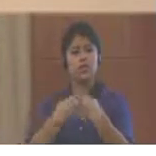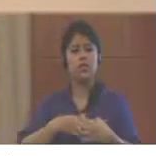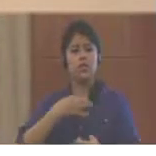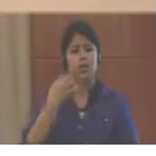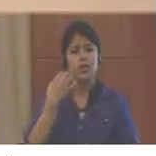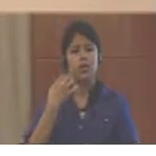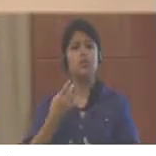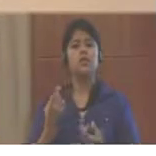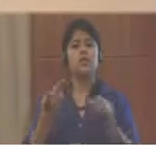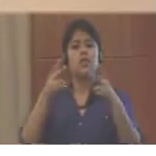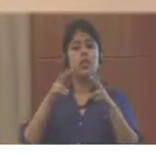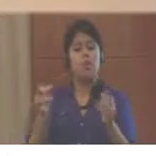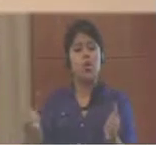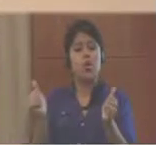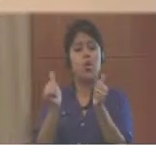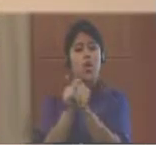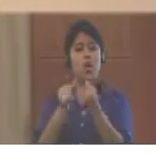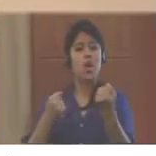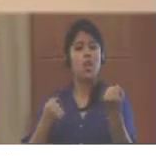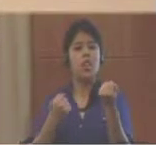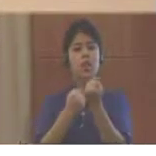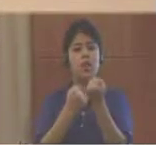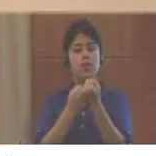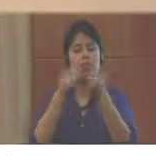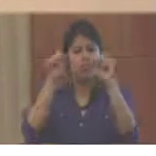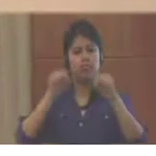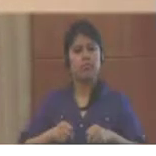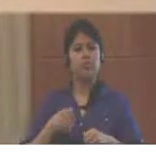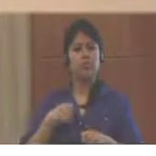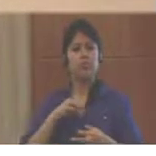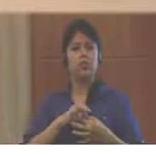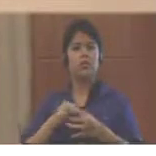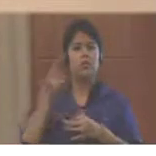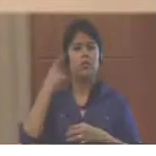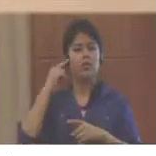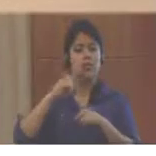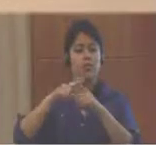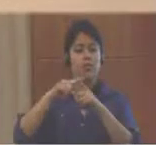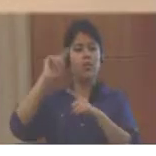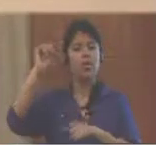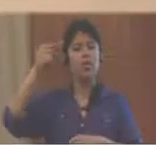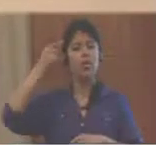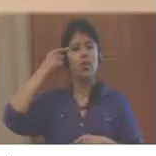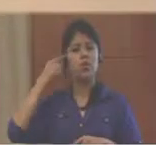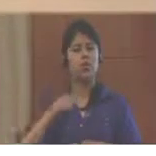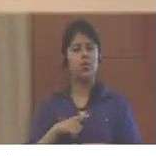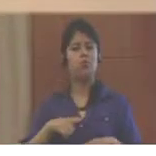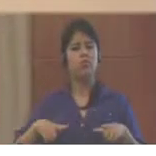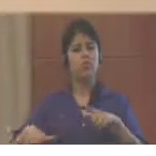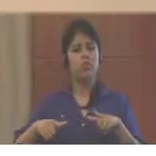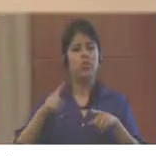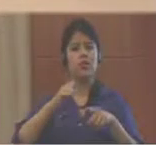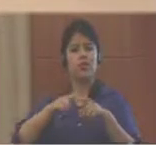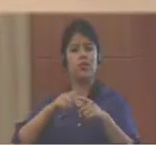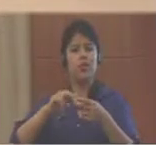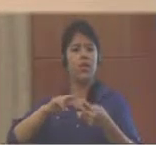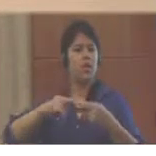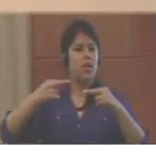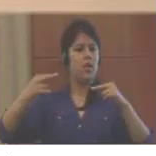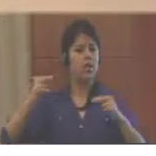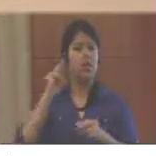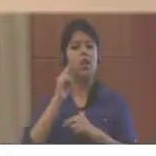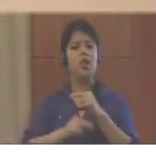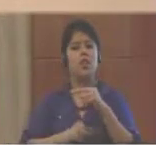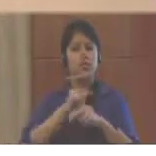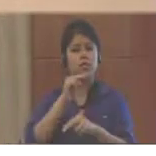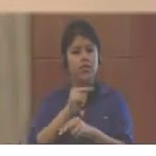in with respect to the support that we also have to offer our local governments, regional governments, and